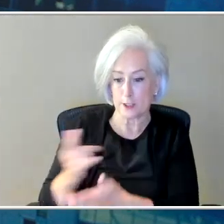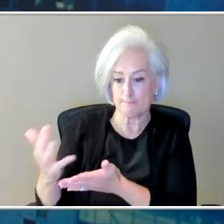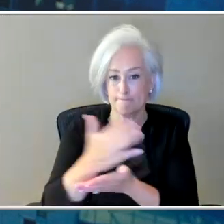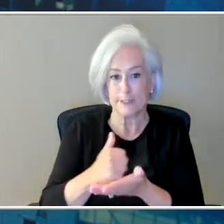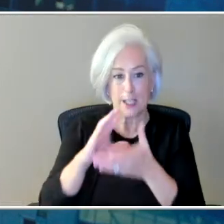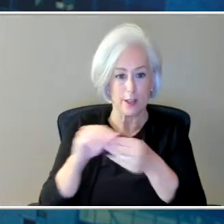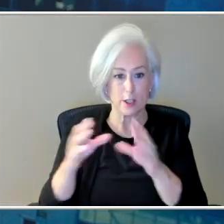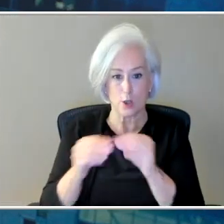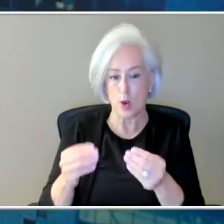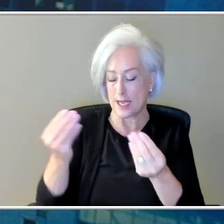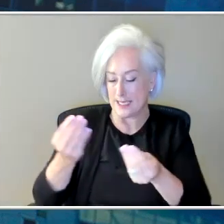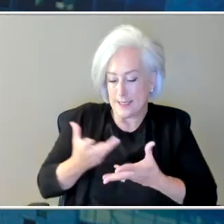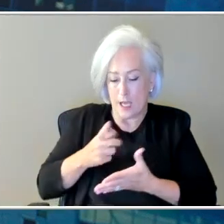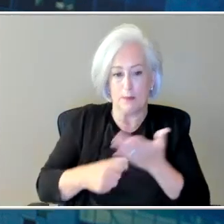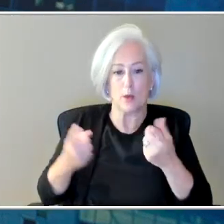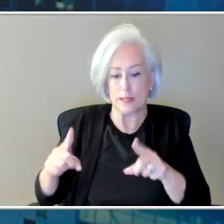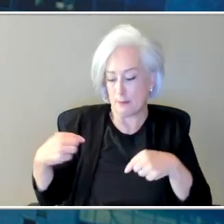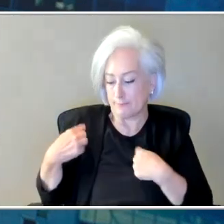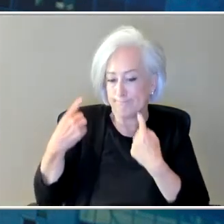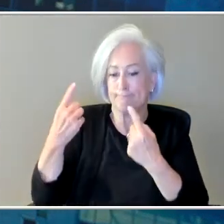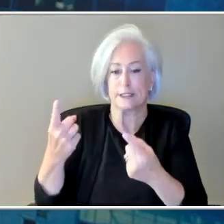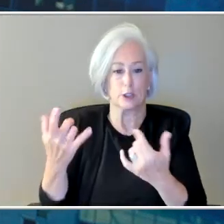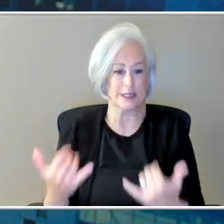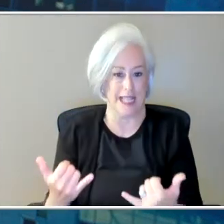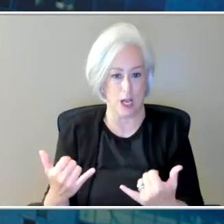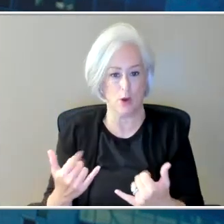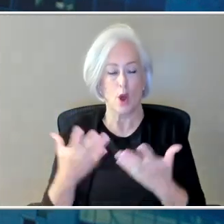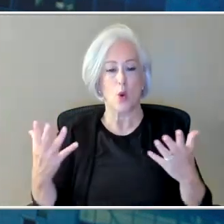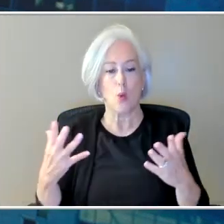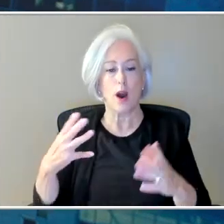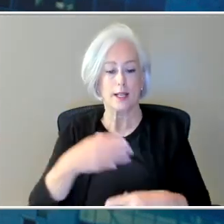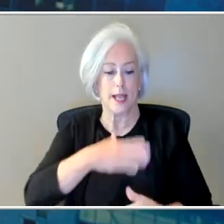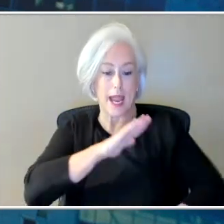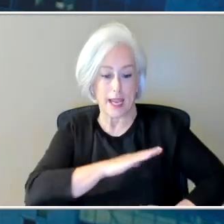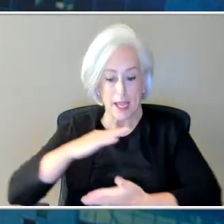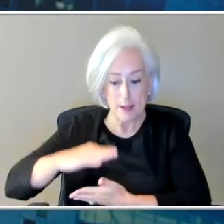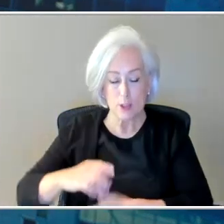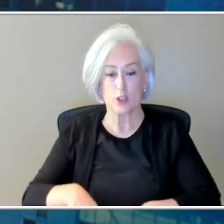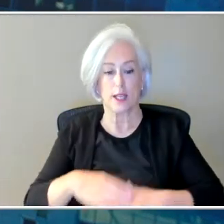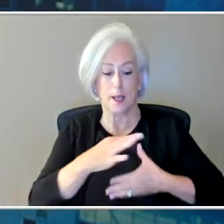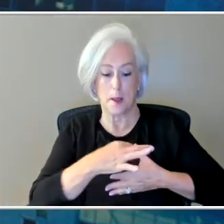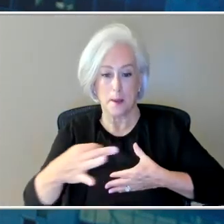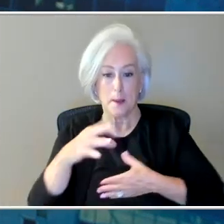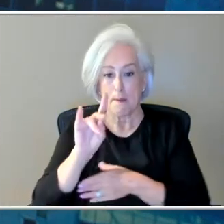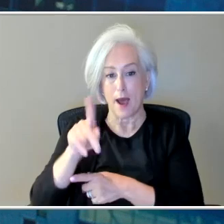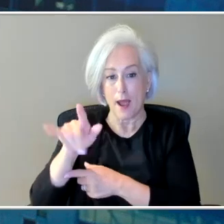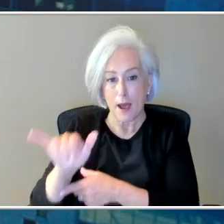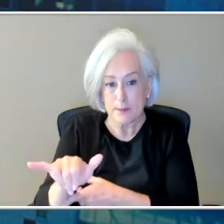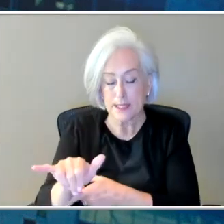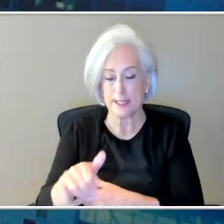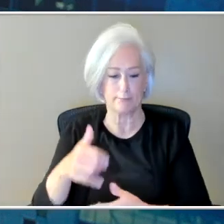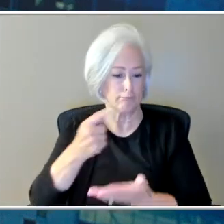till now. What have you had done? What imaging have you had done? Any biopsies? Maybe even treatment before. And then we